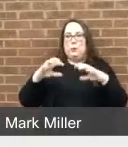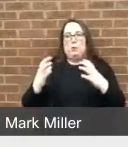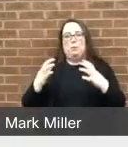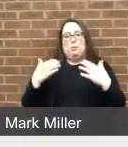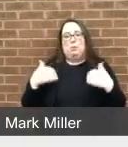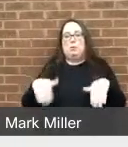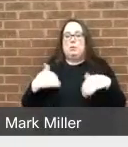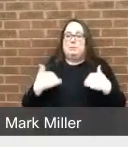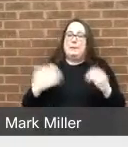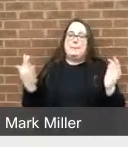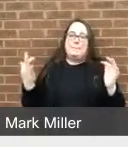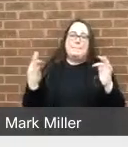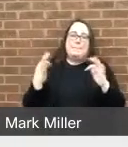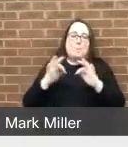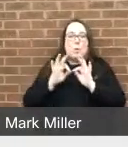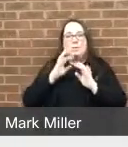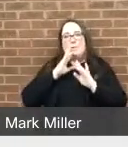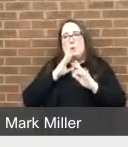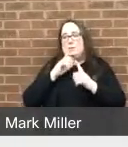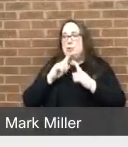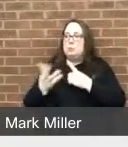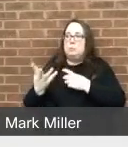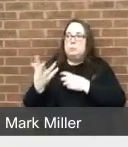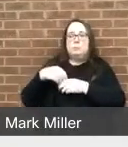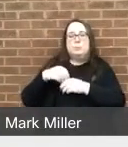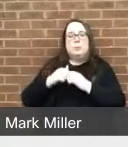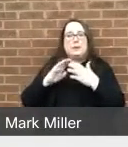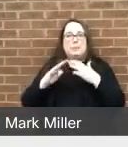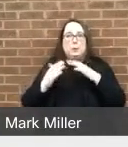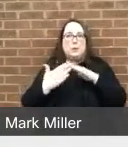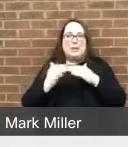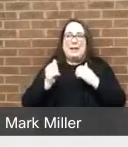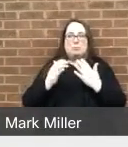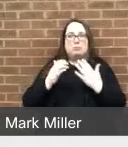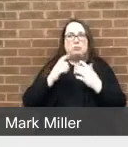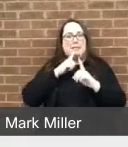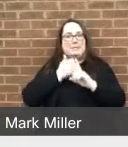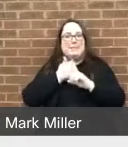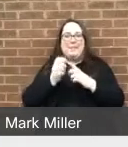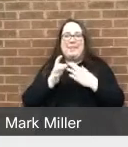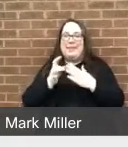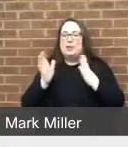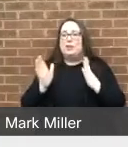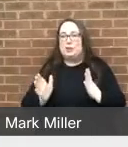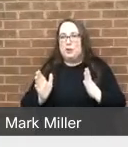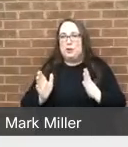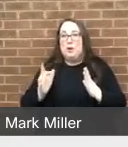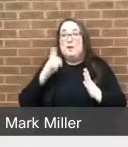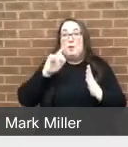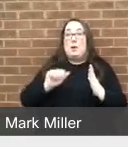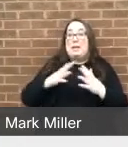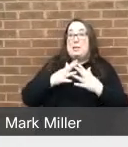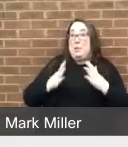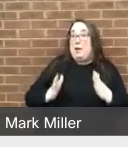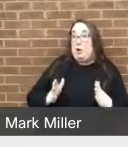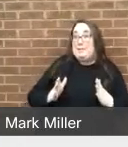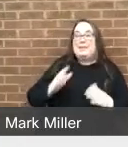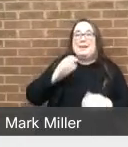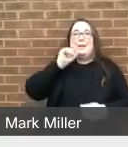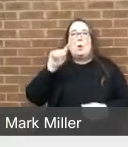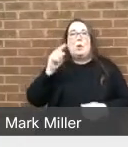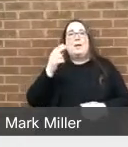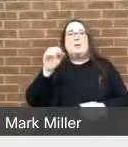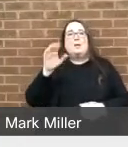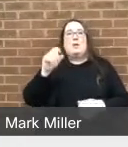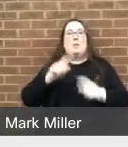key voice and community leader for our Asian American community throughout not just Howard County, but throughout the